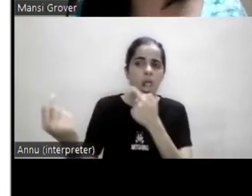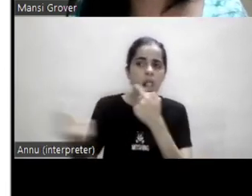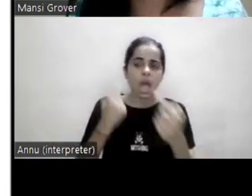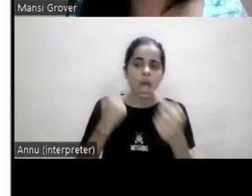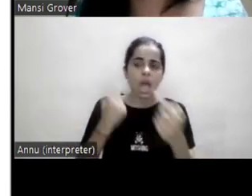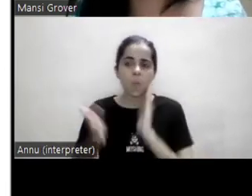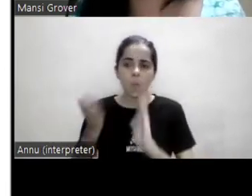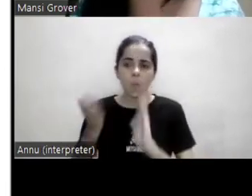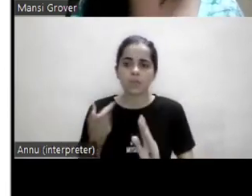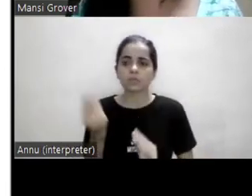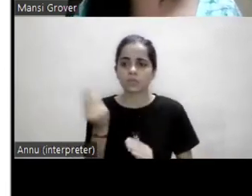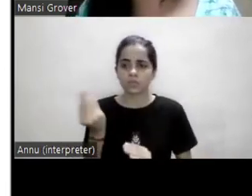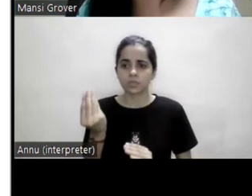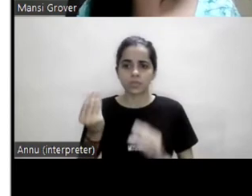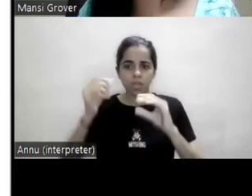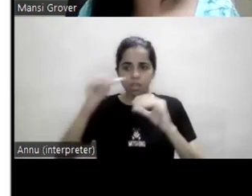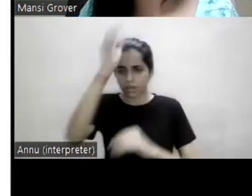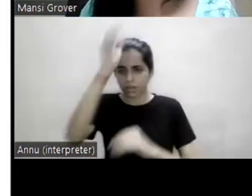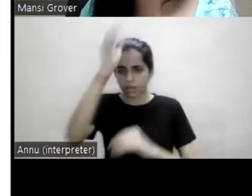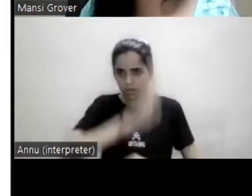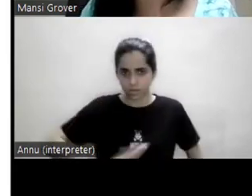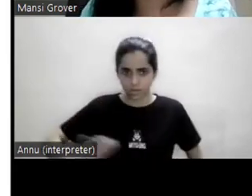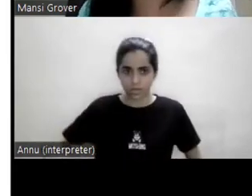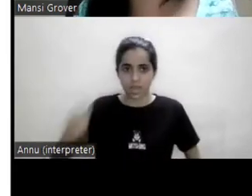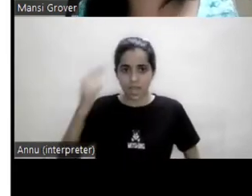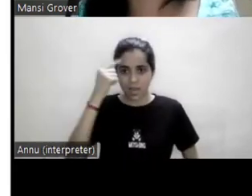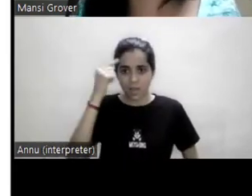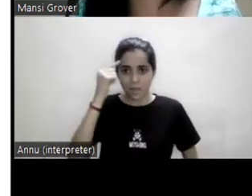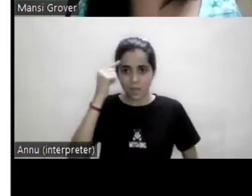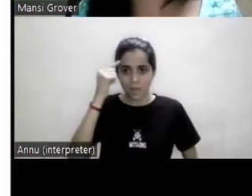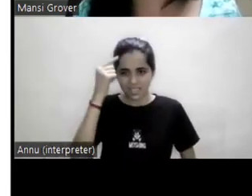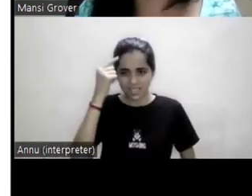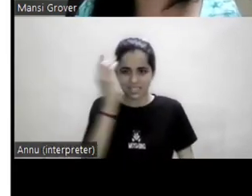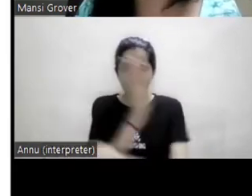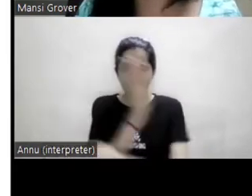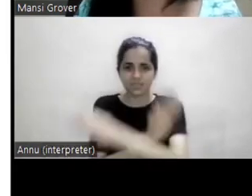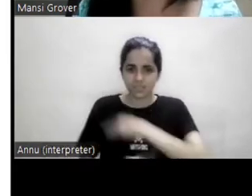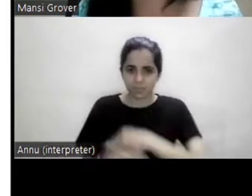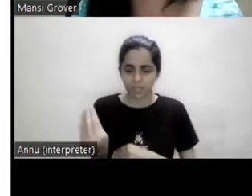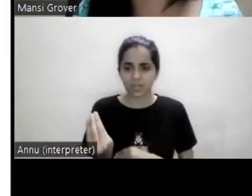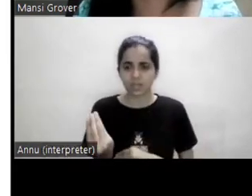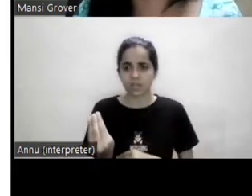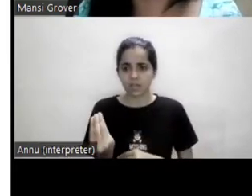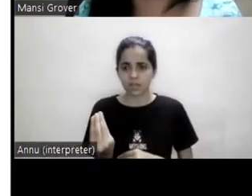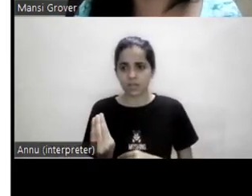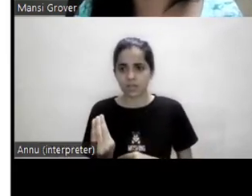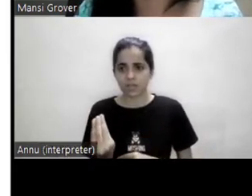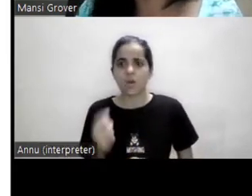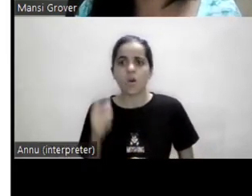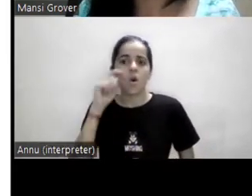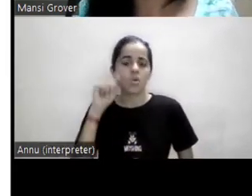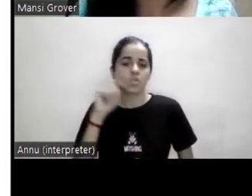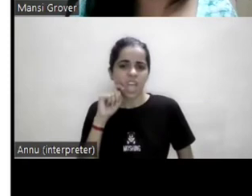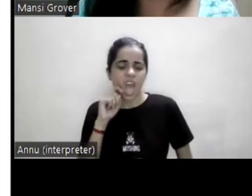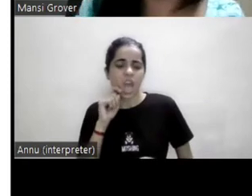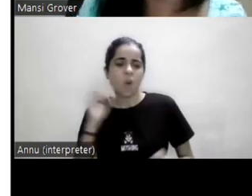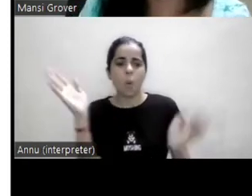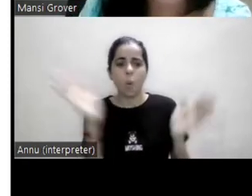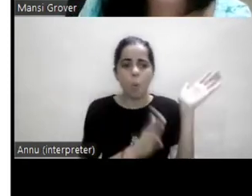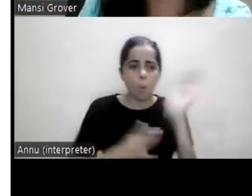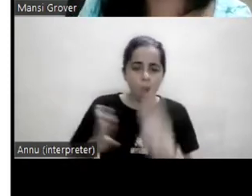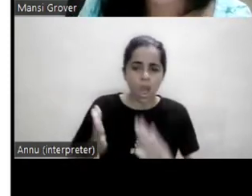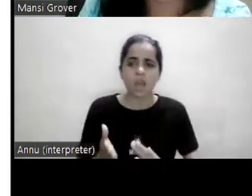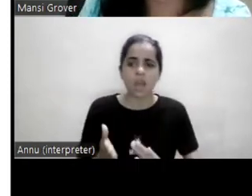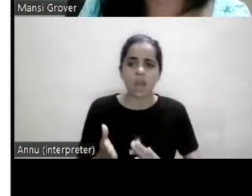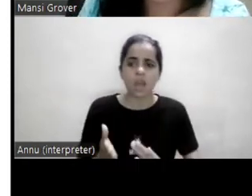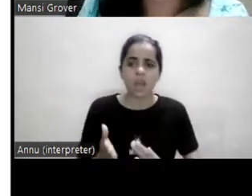have some sort of mental disability, they are prone to, you know, becoming prey to sexual violence. And if